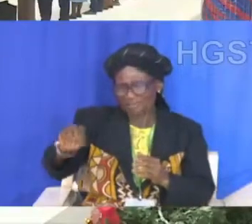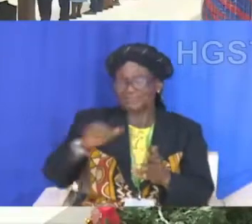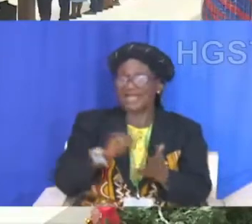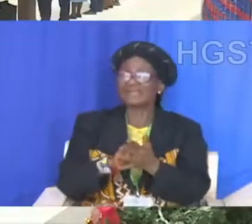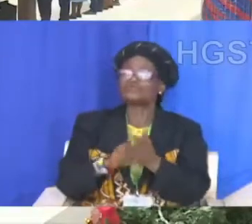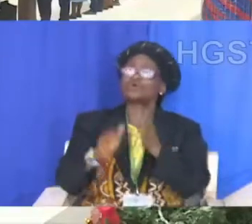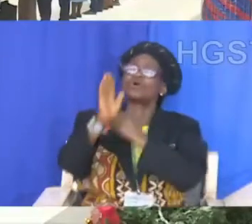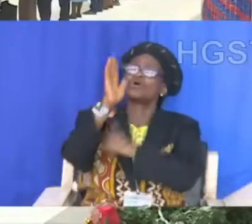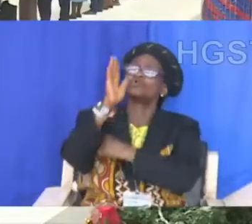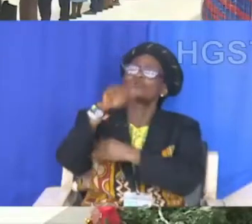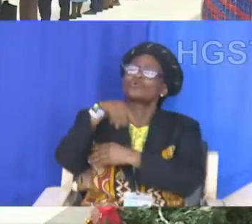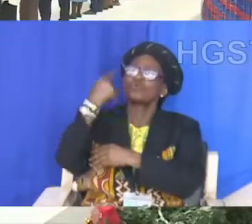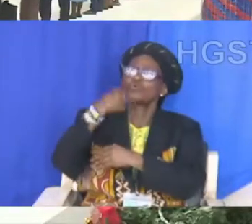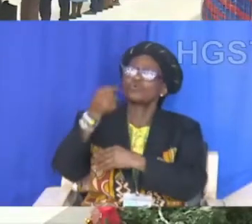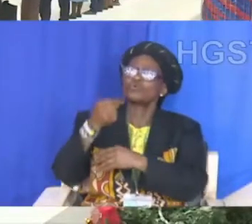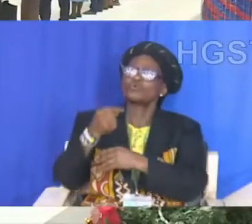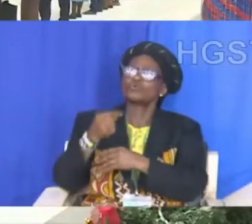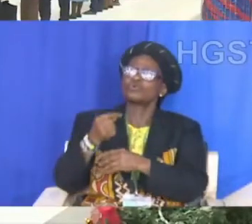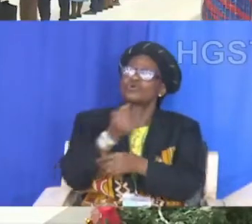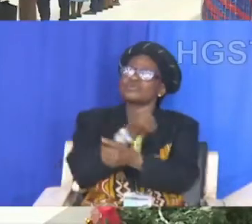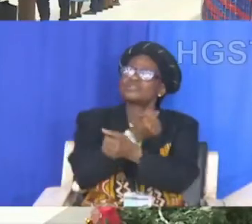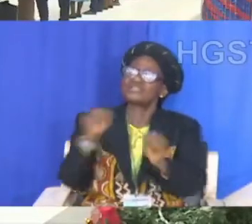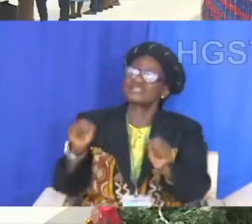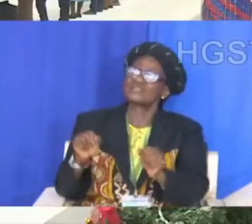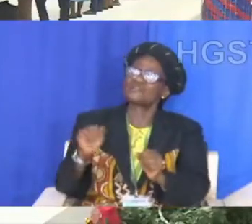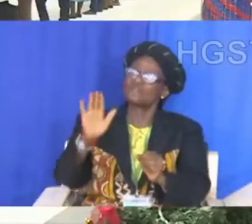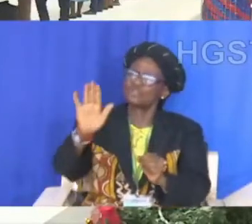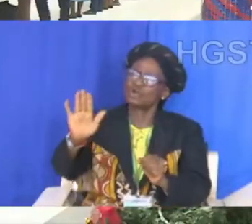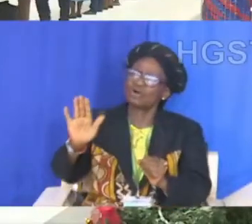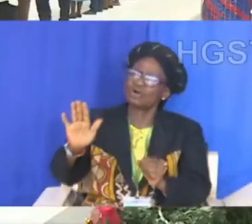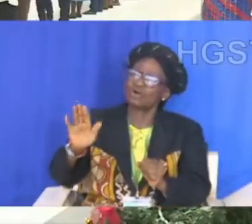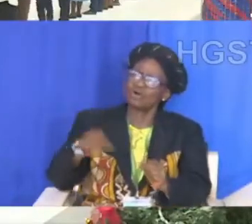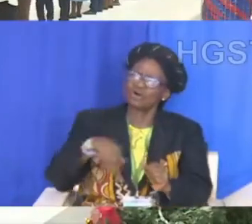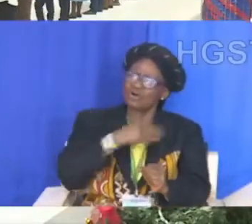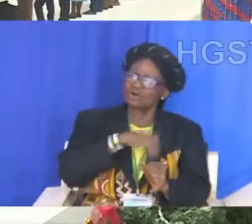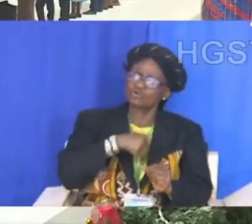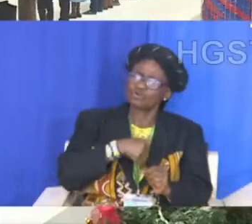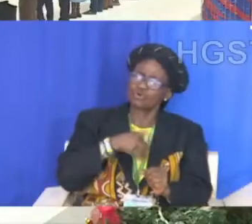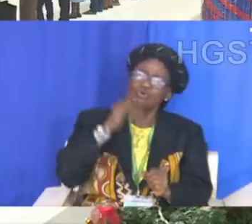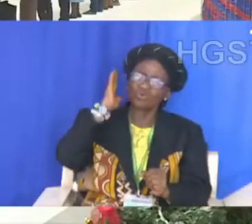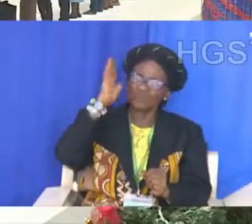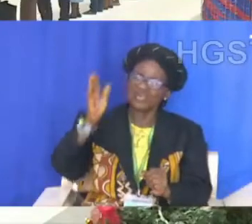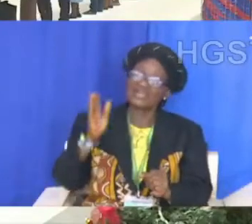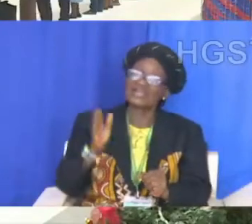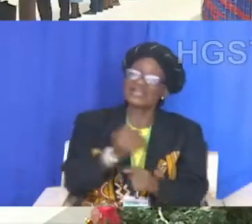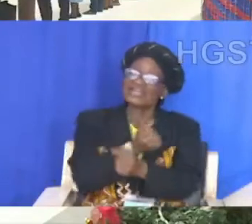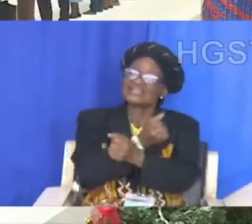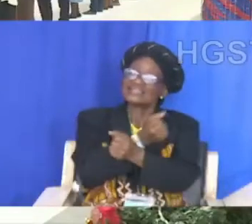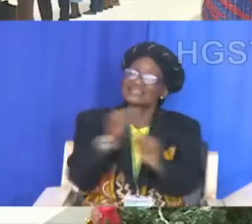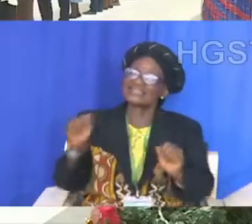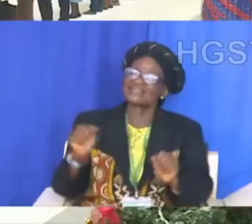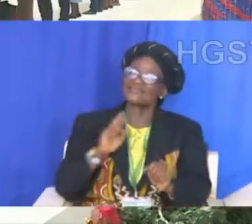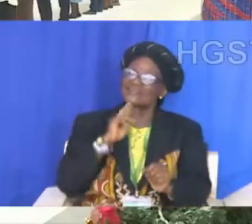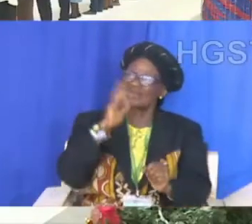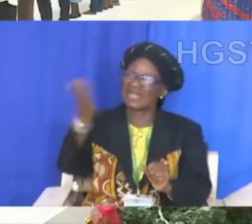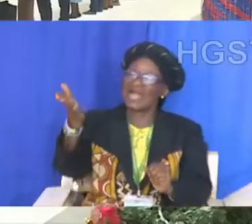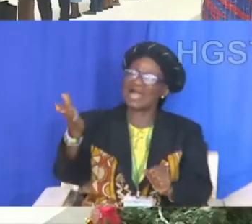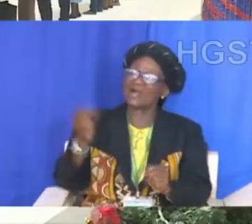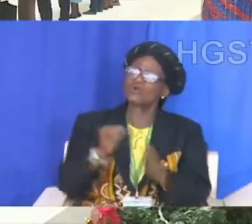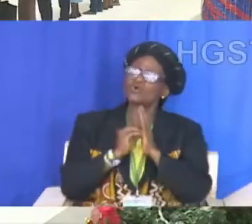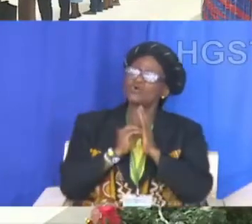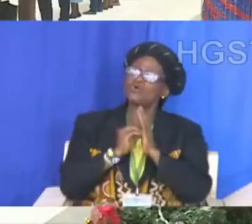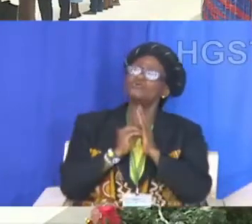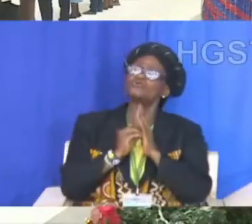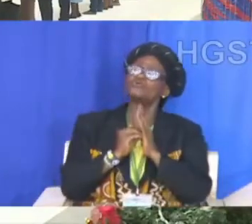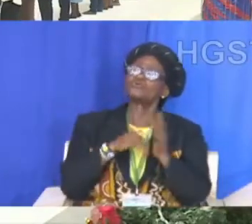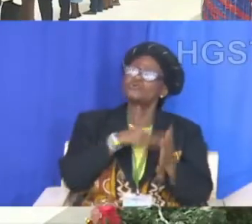up. Hurry up. This is your opportunity, a great one, to be saved, to become